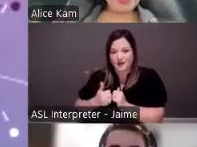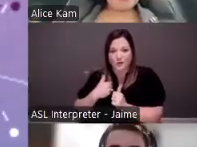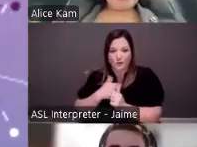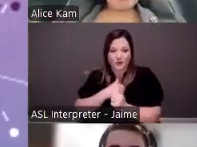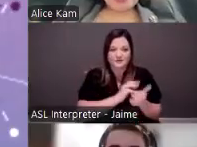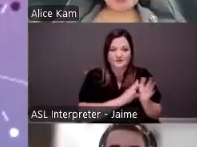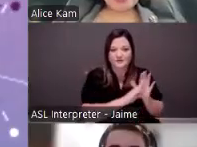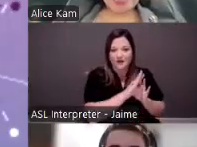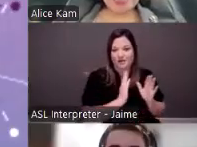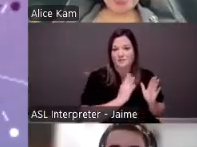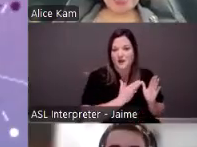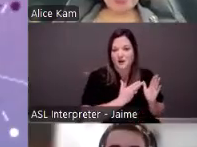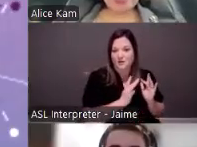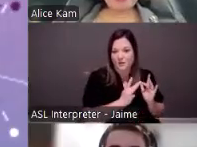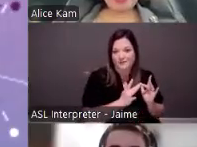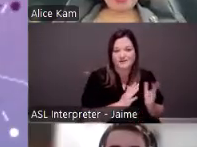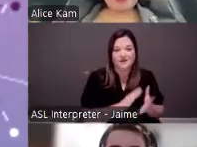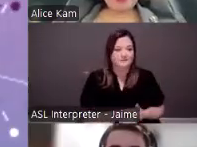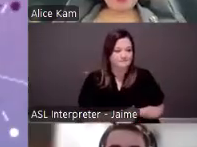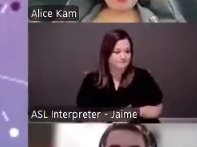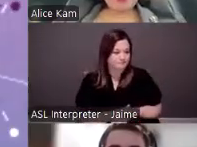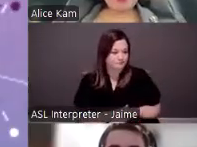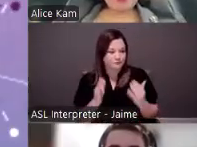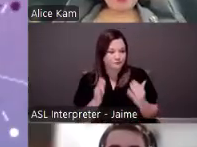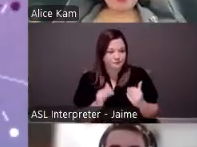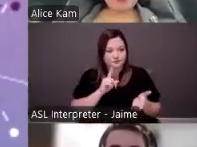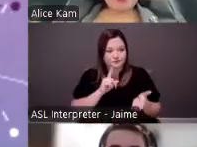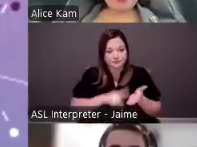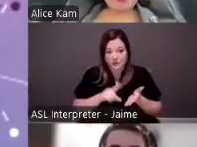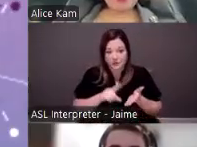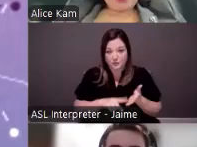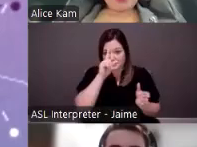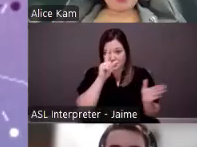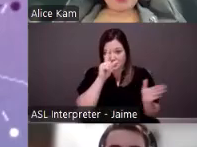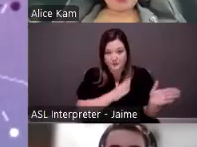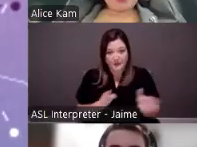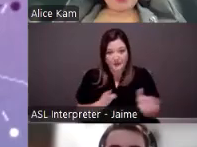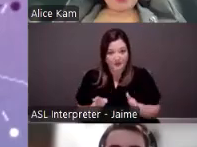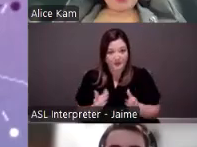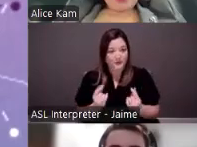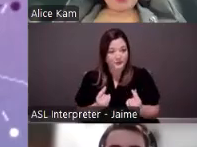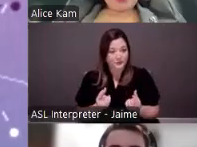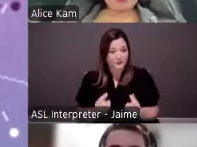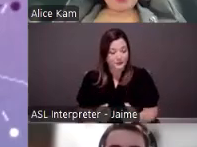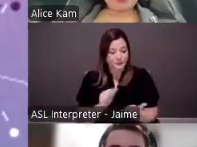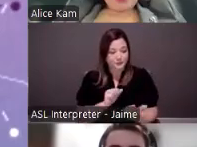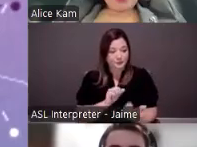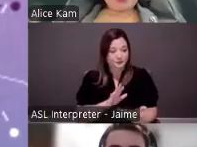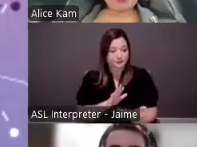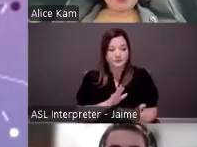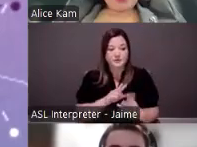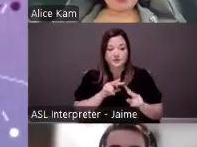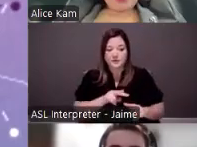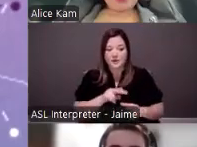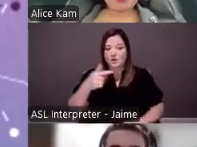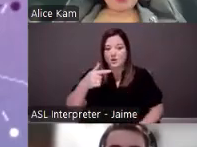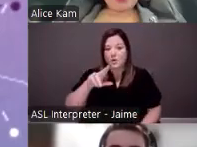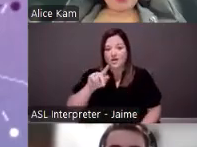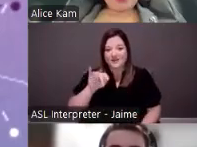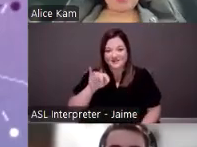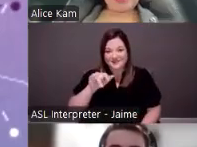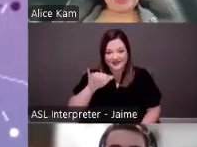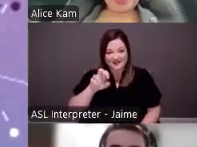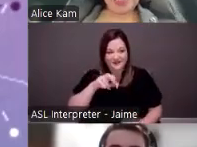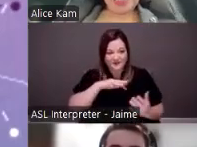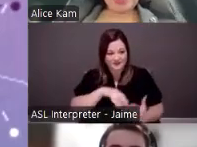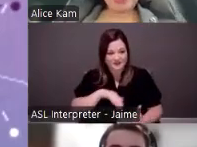Next slide. In the research methodology, we are focusing on qualitative study. We run